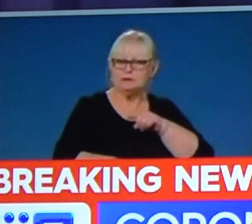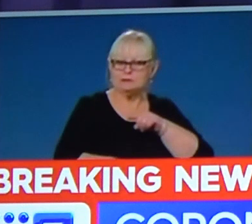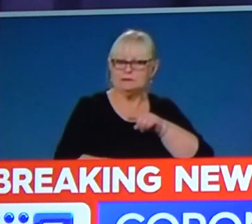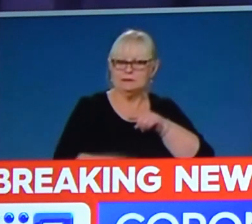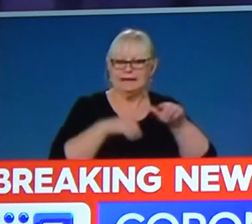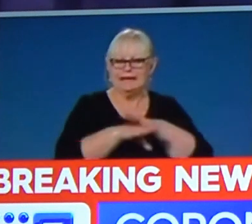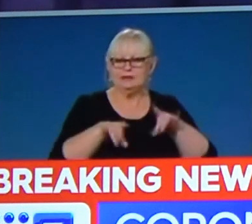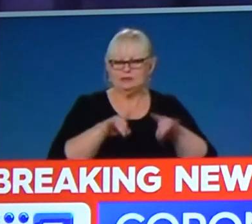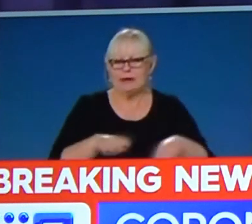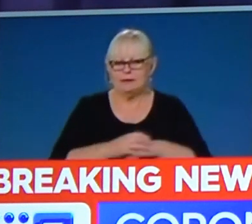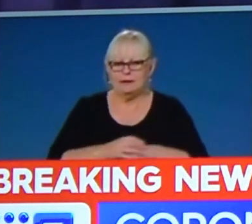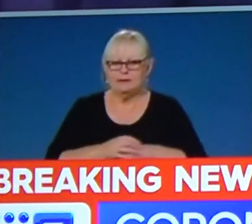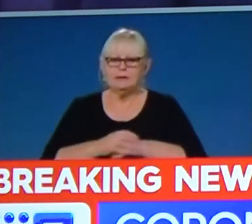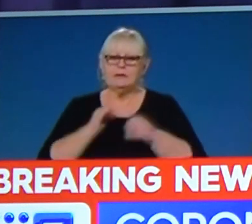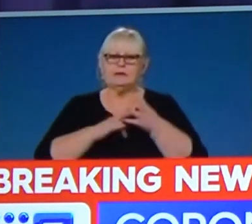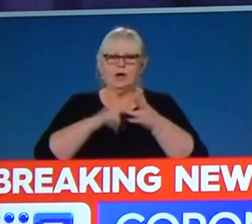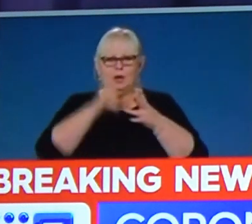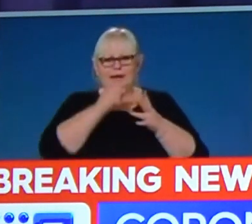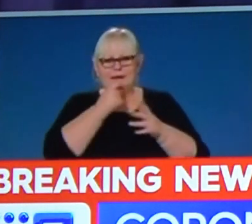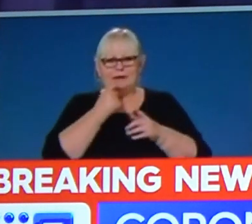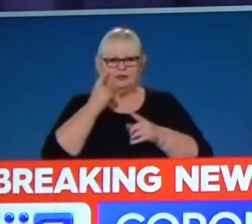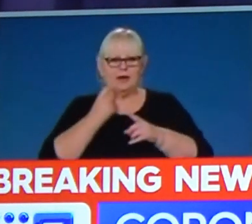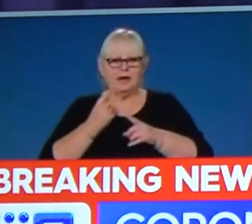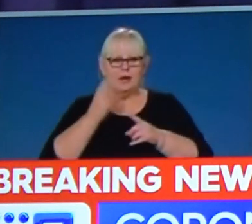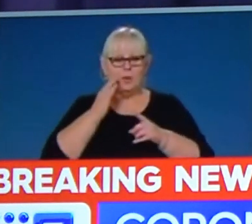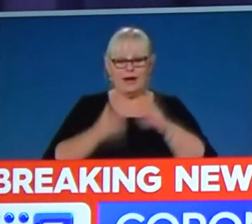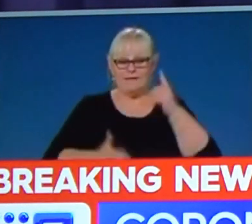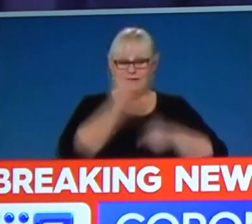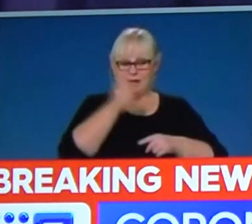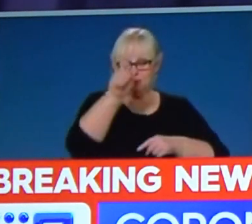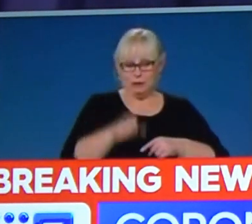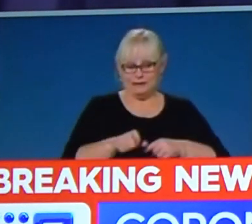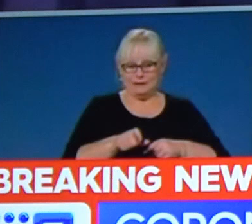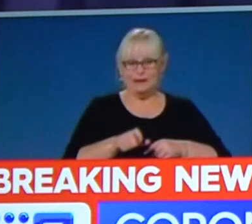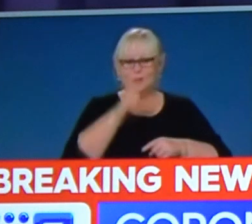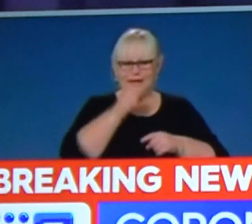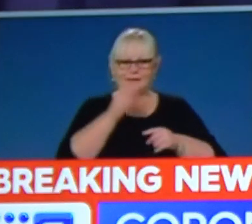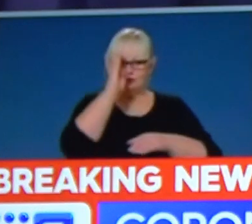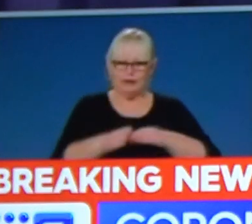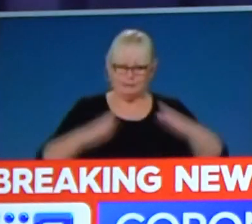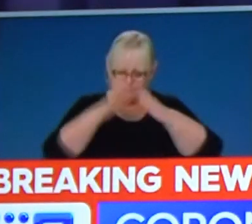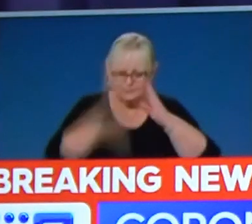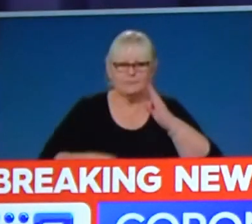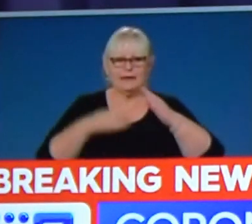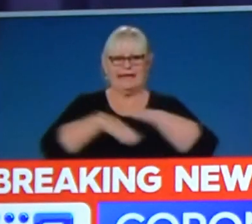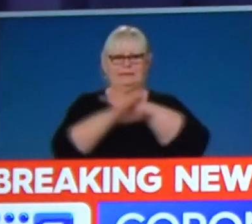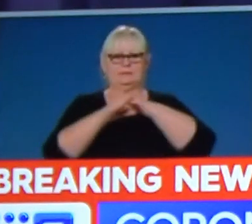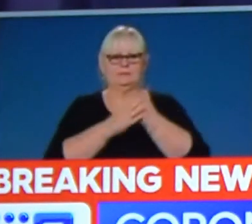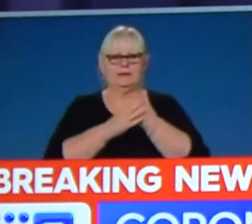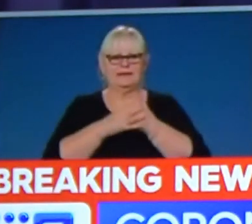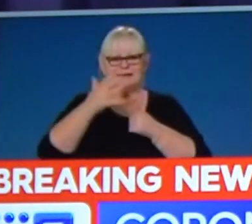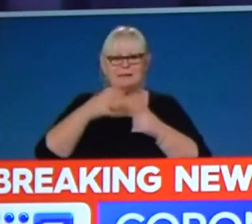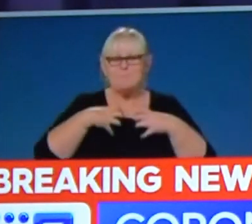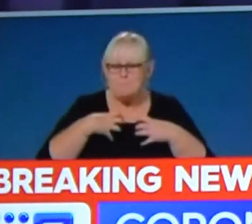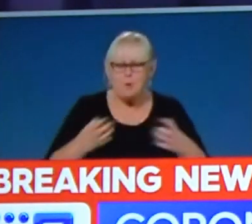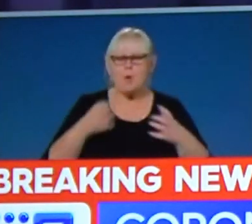Australia. That means that we can get on top of cases when they're detected. There are 5,000 or more public health workers in our states